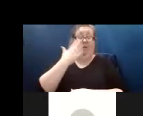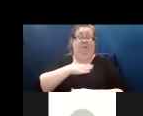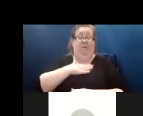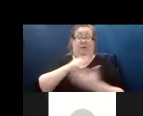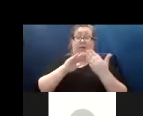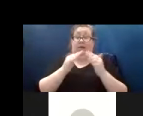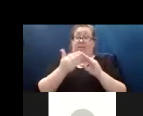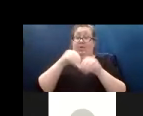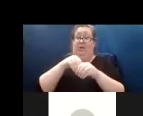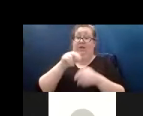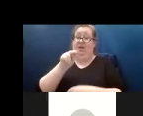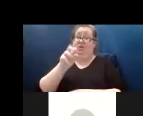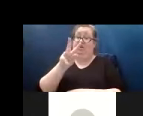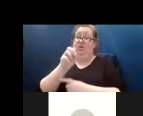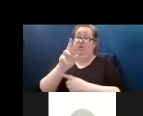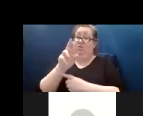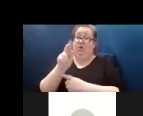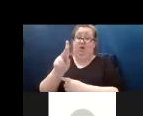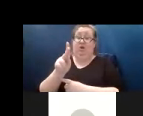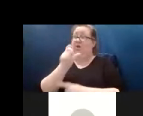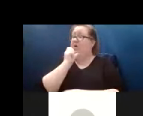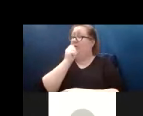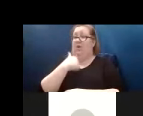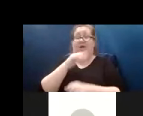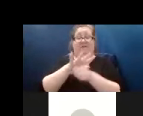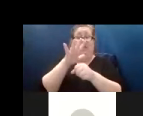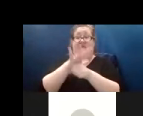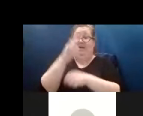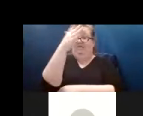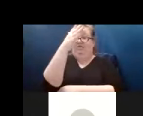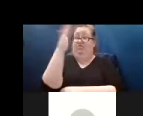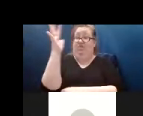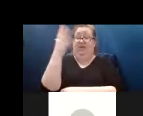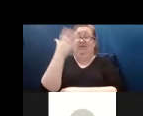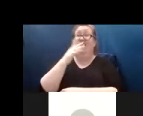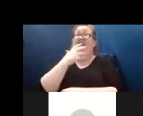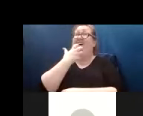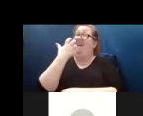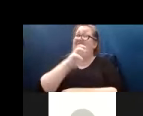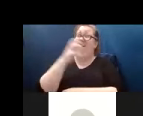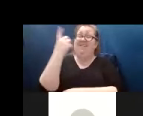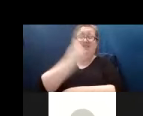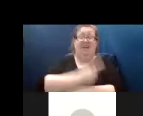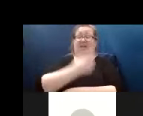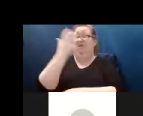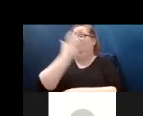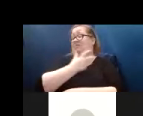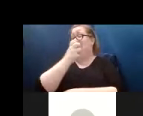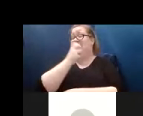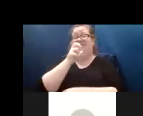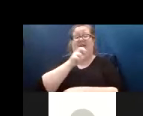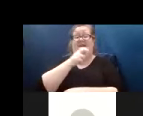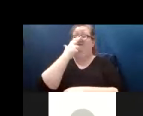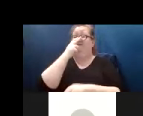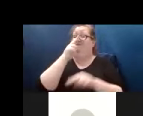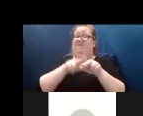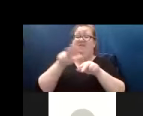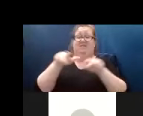that I live in, we do not have enough trees, and on really hot days, it's not fun to walk